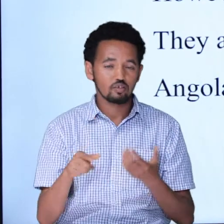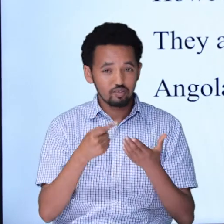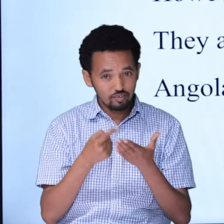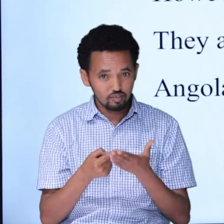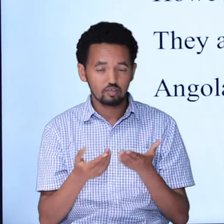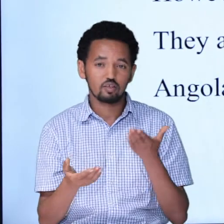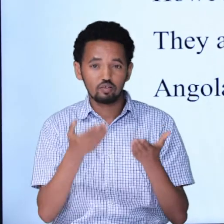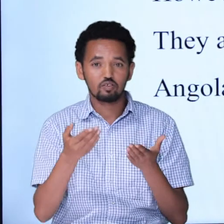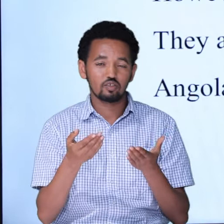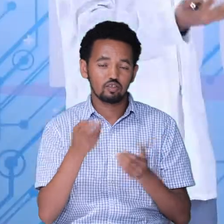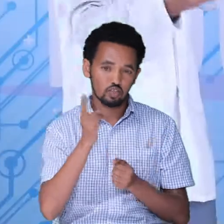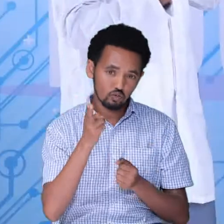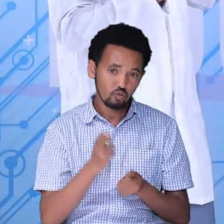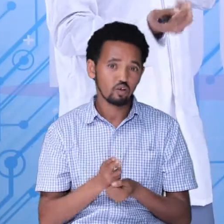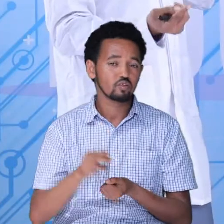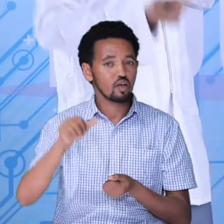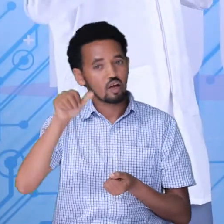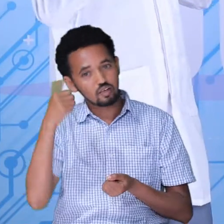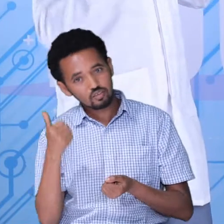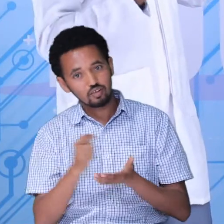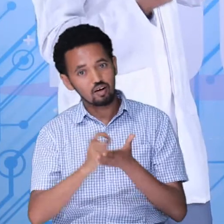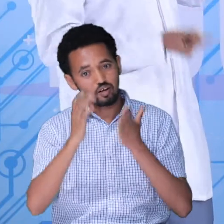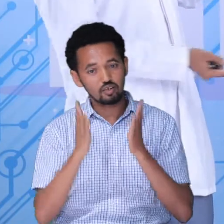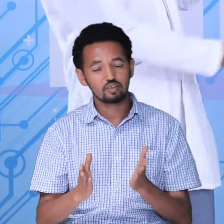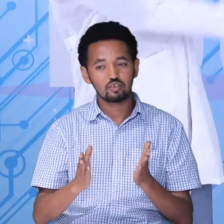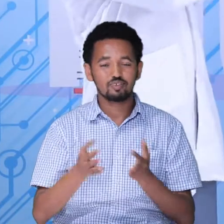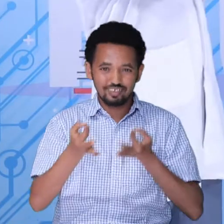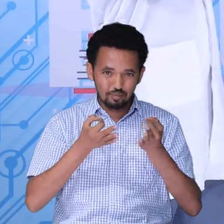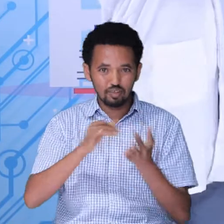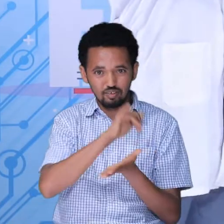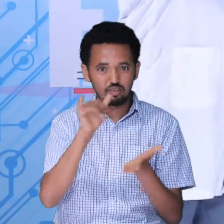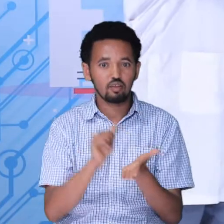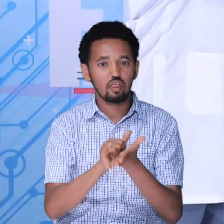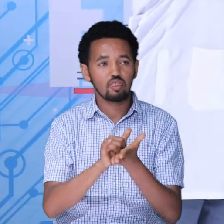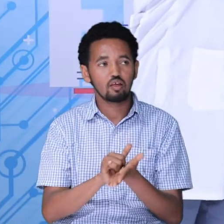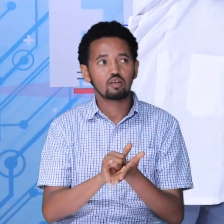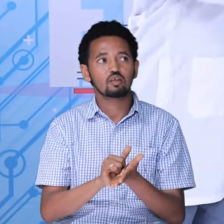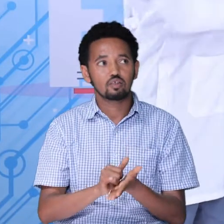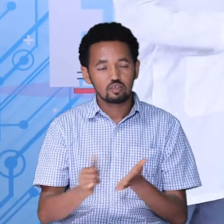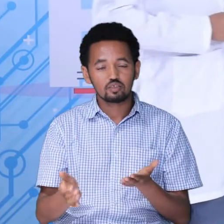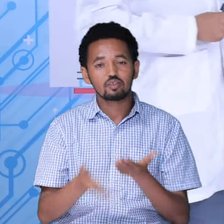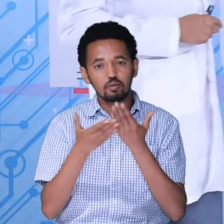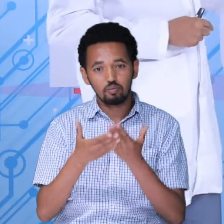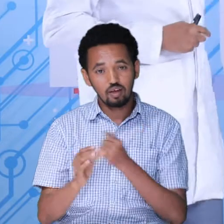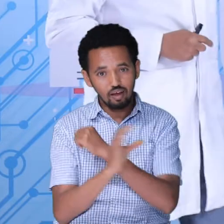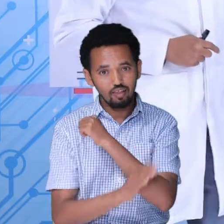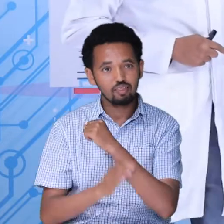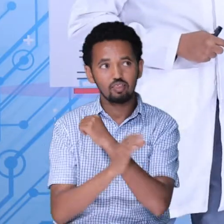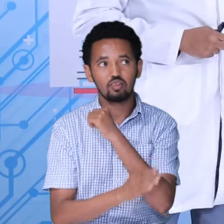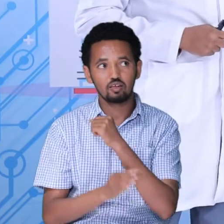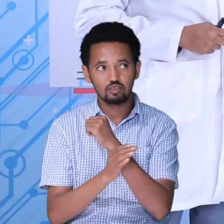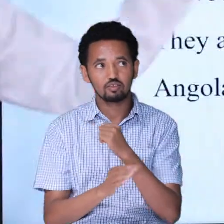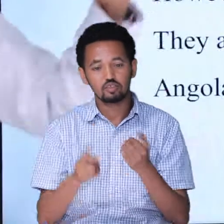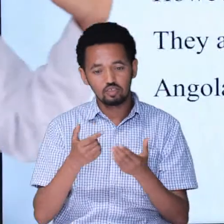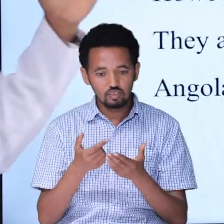the historians and other writers, they explain that some countries, the